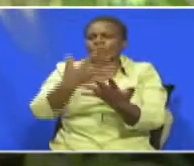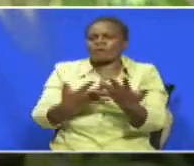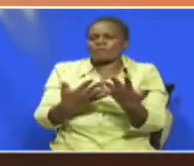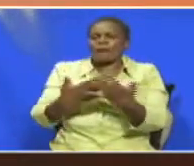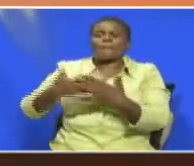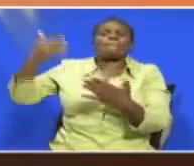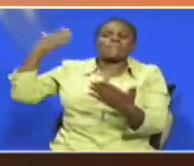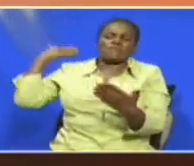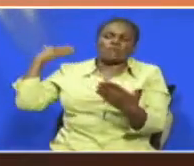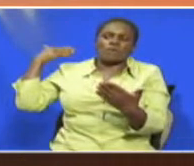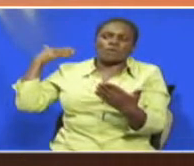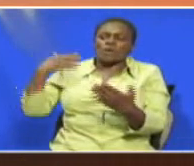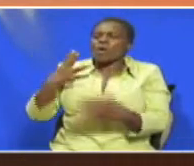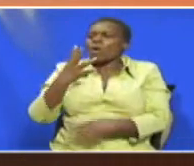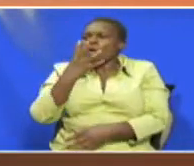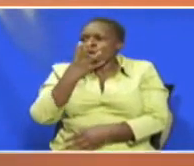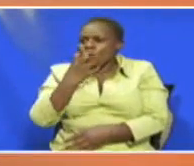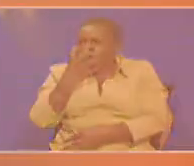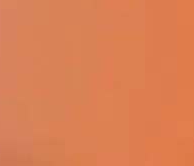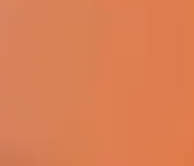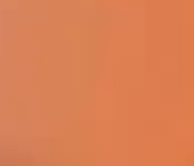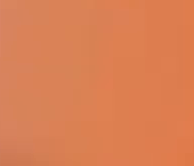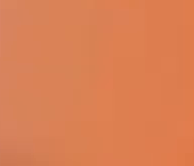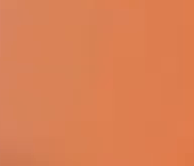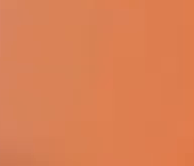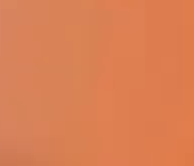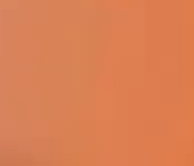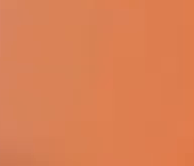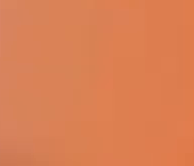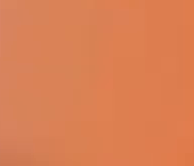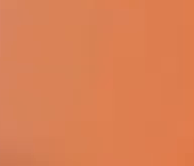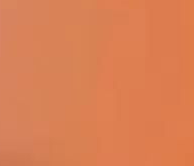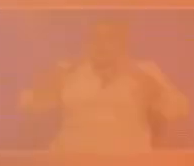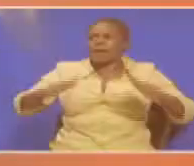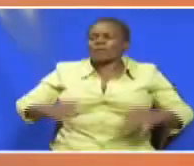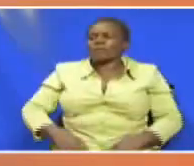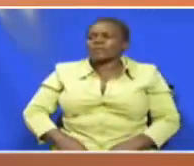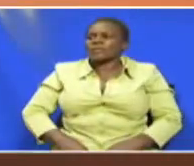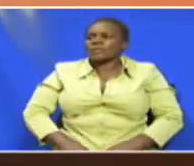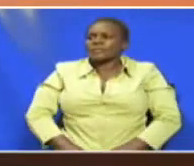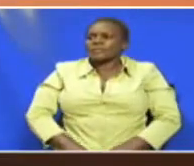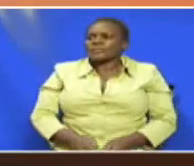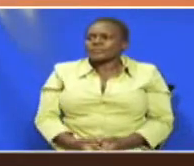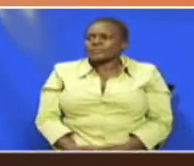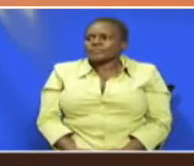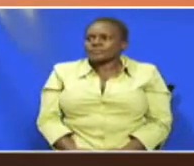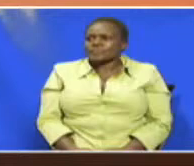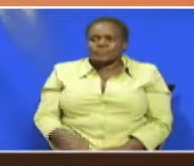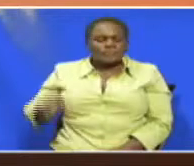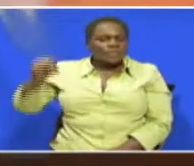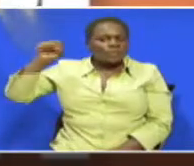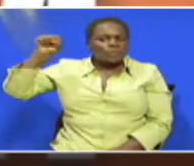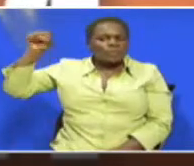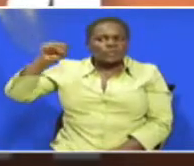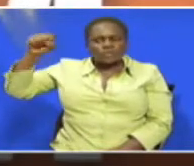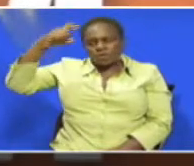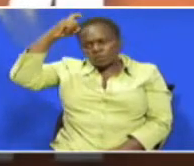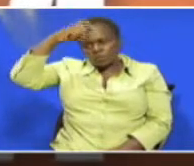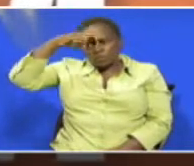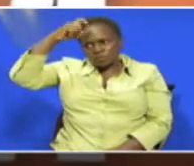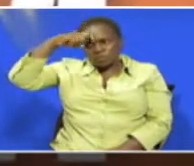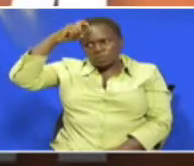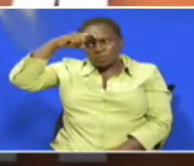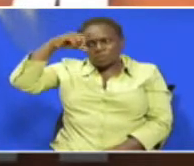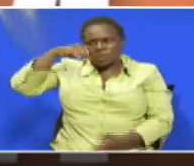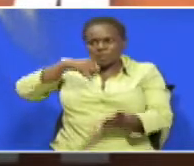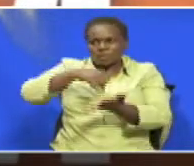time. ODM, whose base was Orange House, also invested heavily in political intelligence,